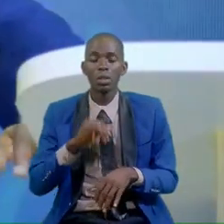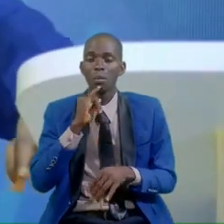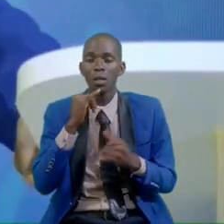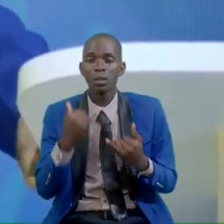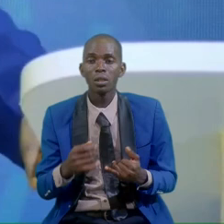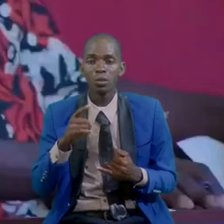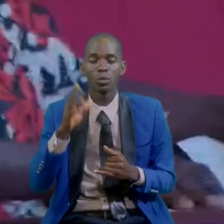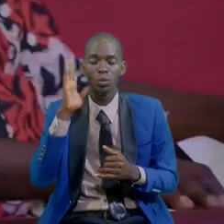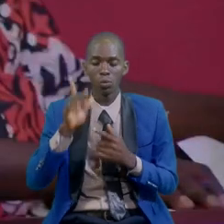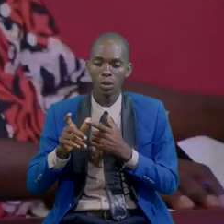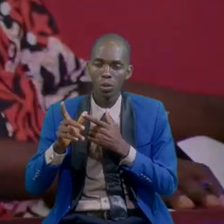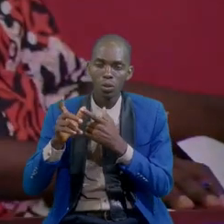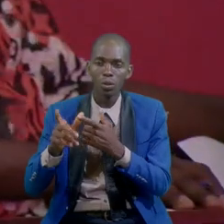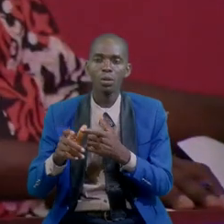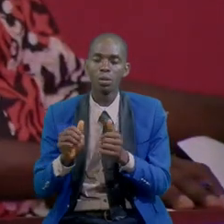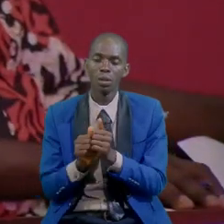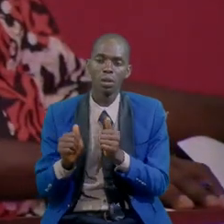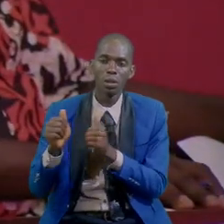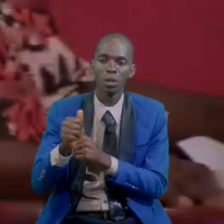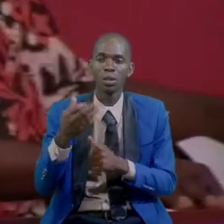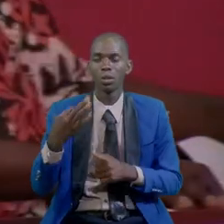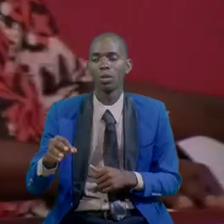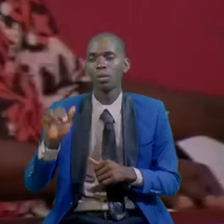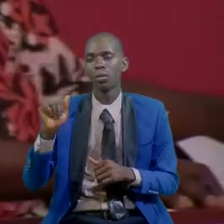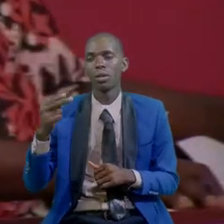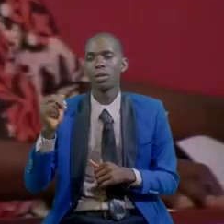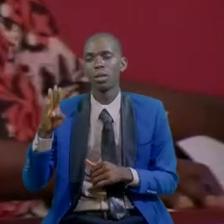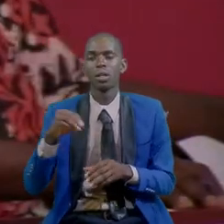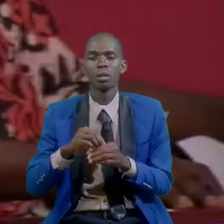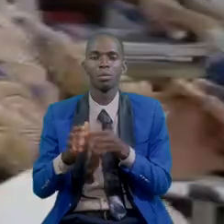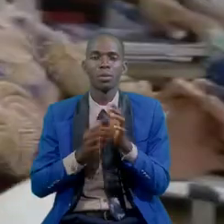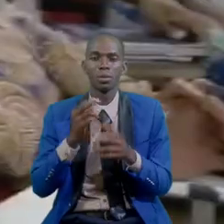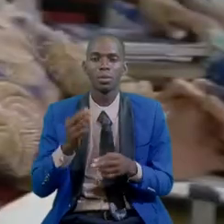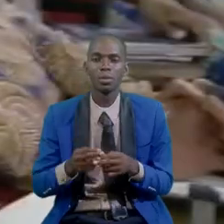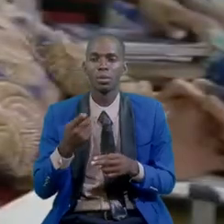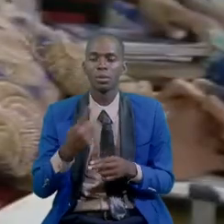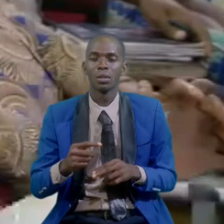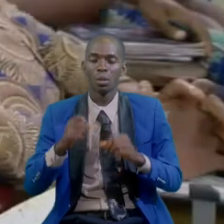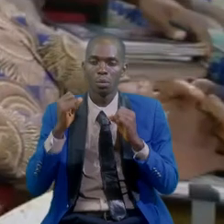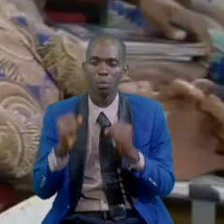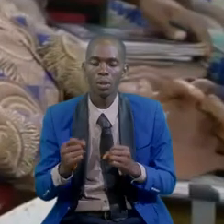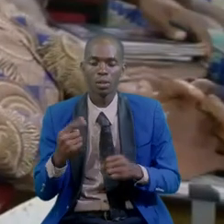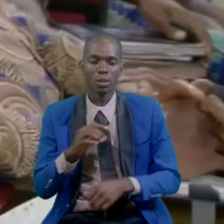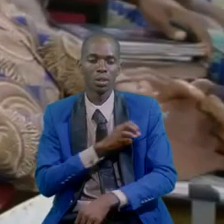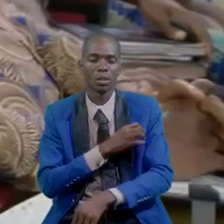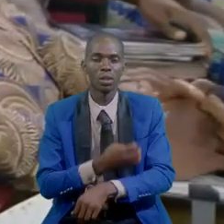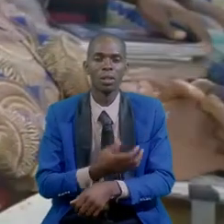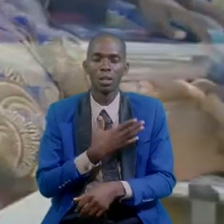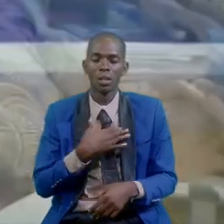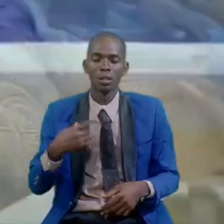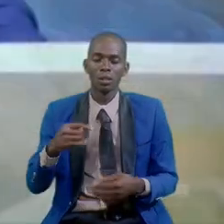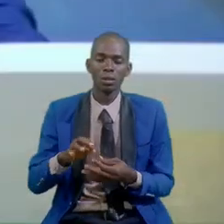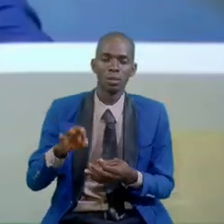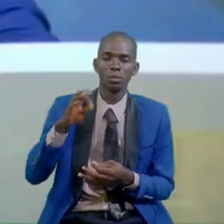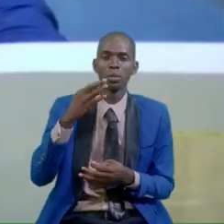will run ahead of Ahab. The power the energy and the spirit of the